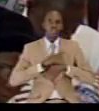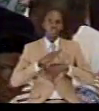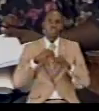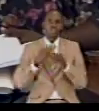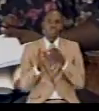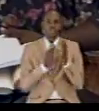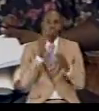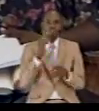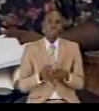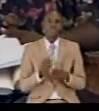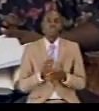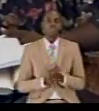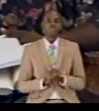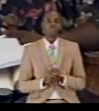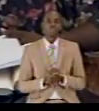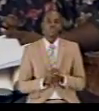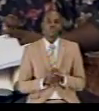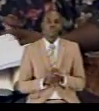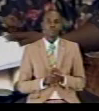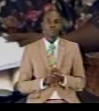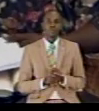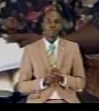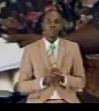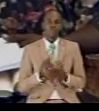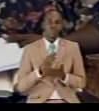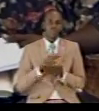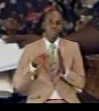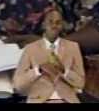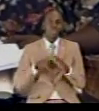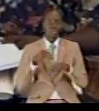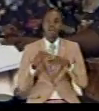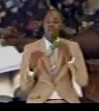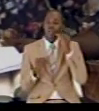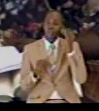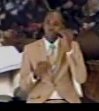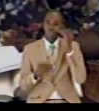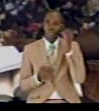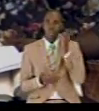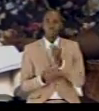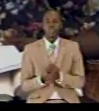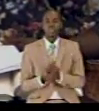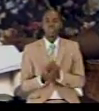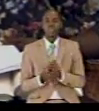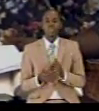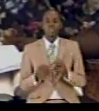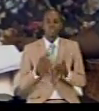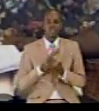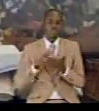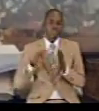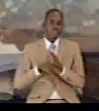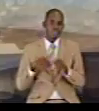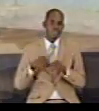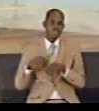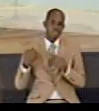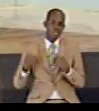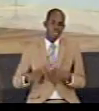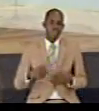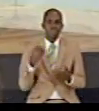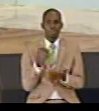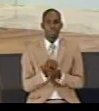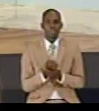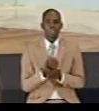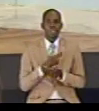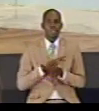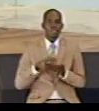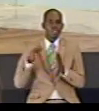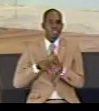Jesus' name. Righteousness at home. Righteousness in the heart. Righteousness in the